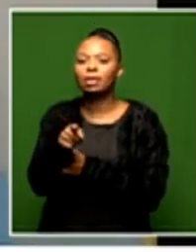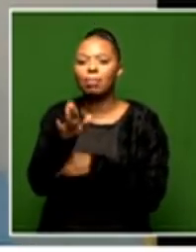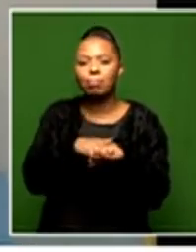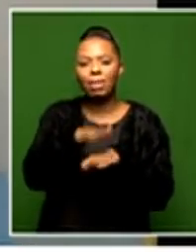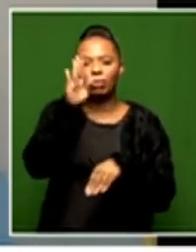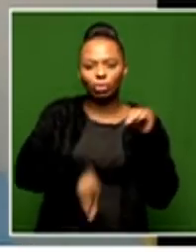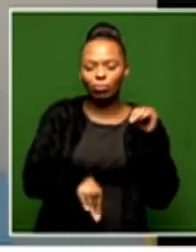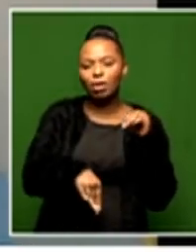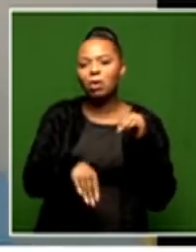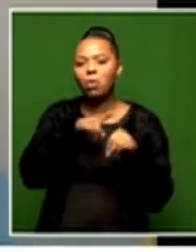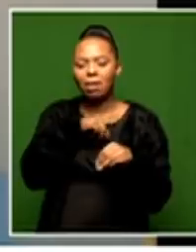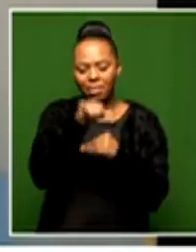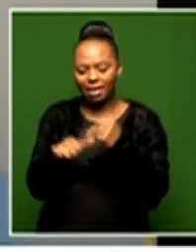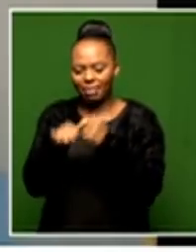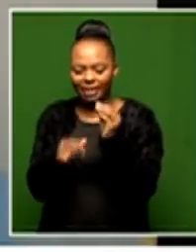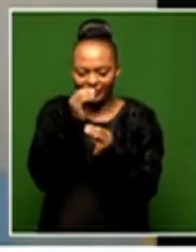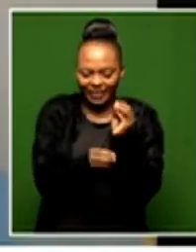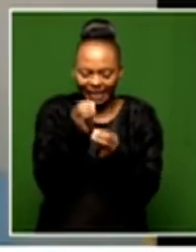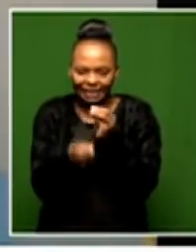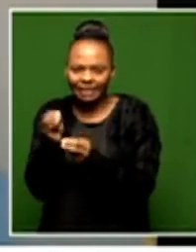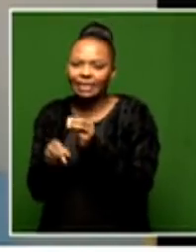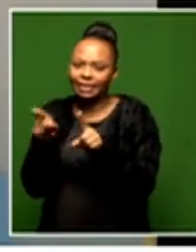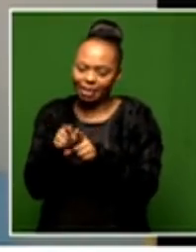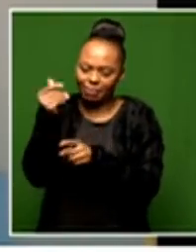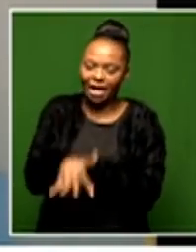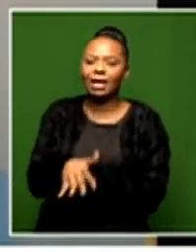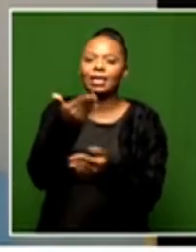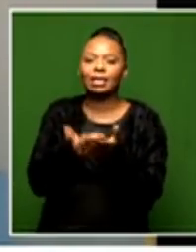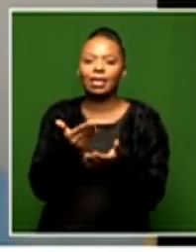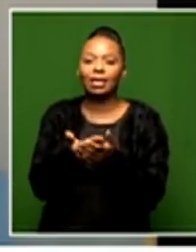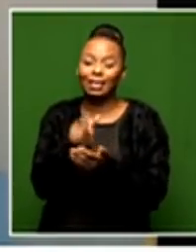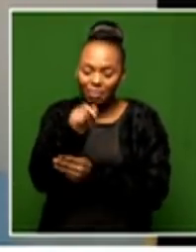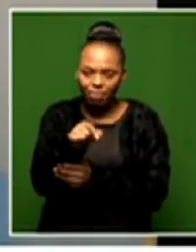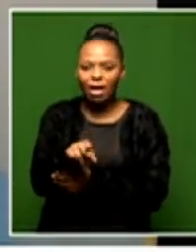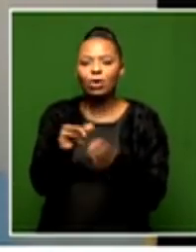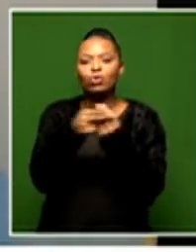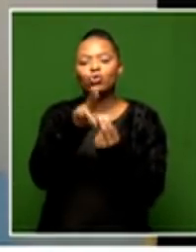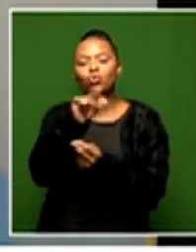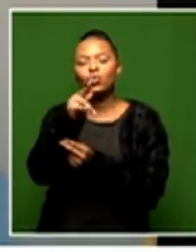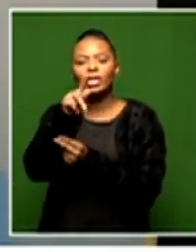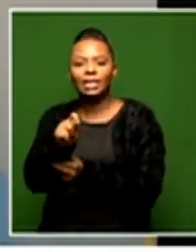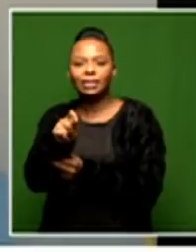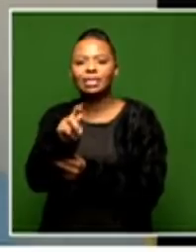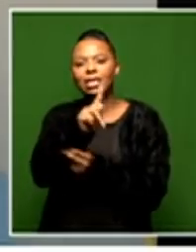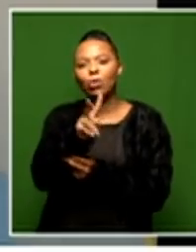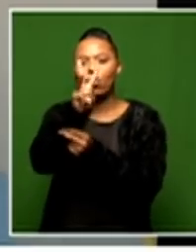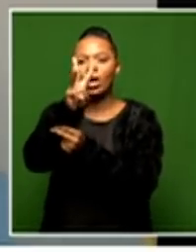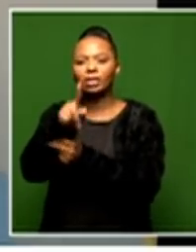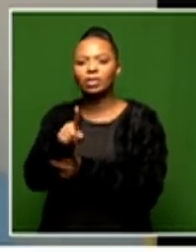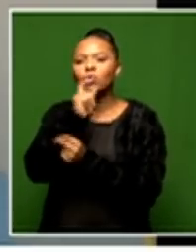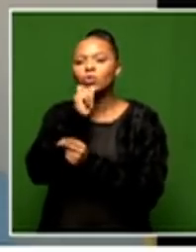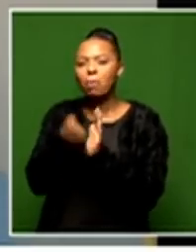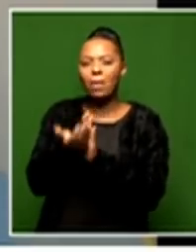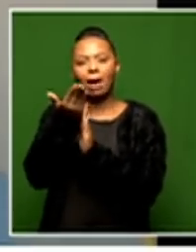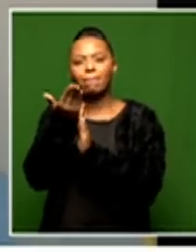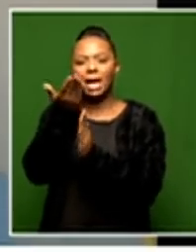your monthly fixed part of the bill, versus the unit charge. That would be for each kilowatt hour you actually use, you charge